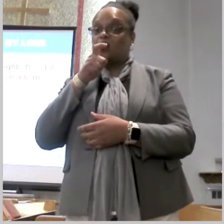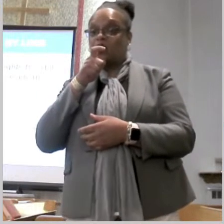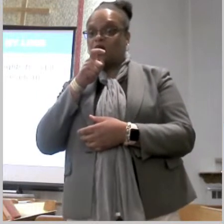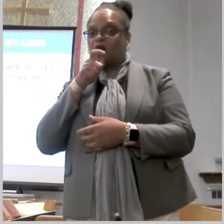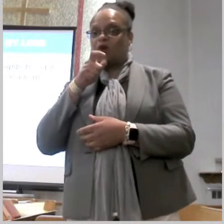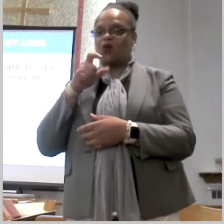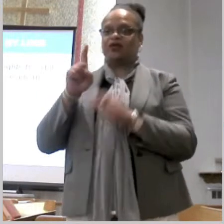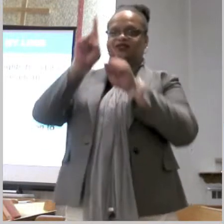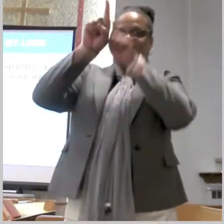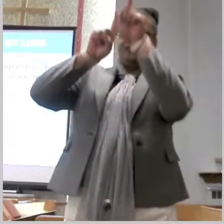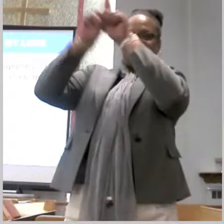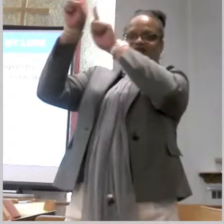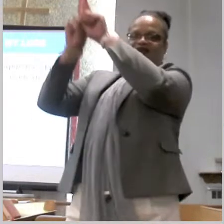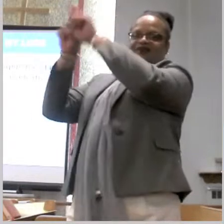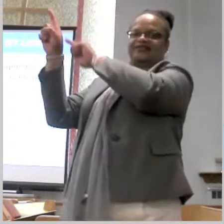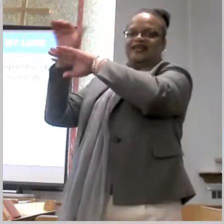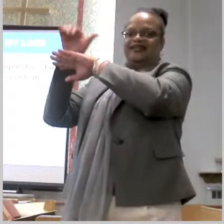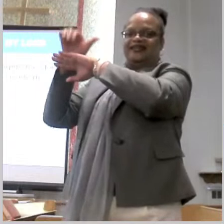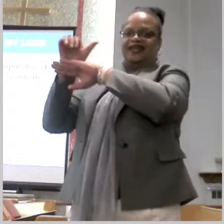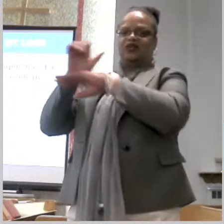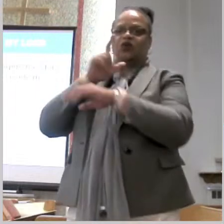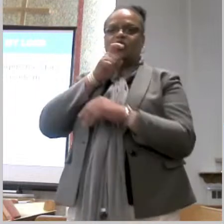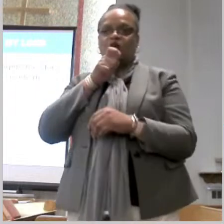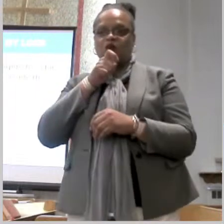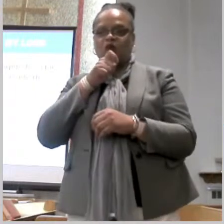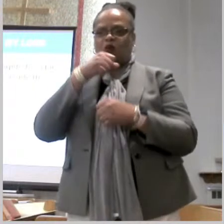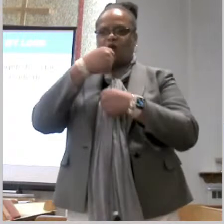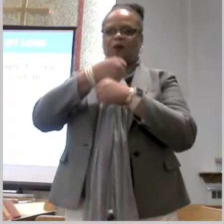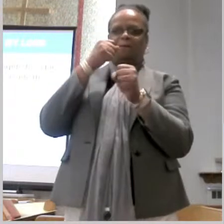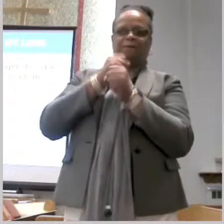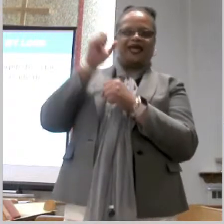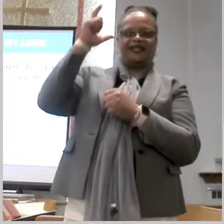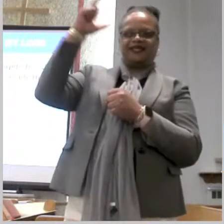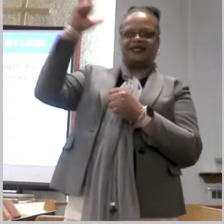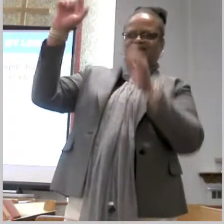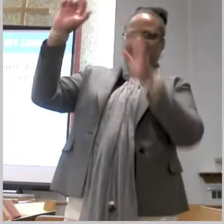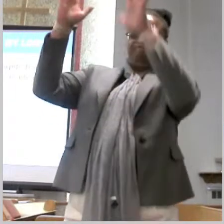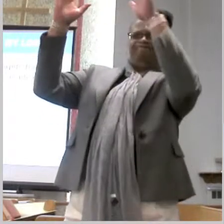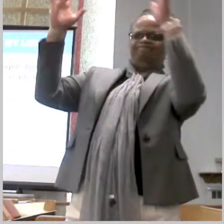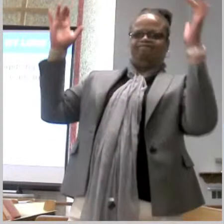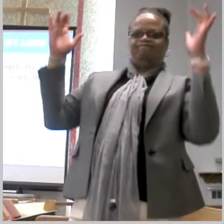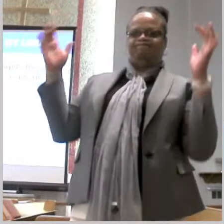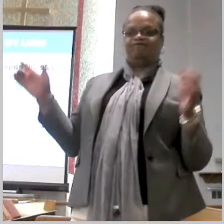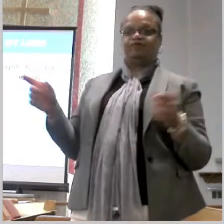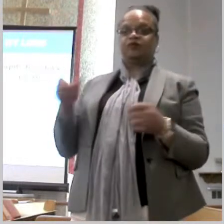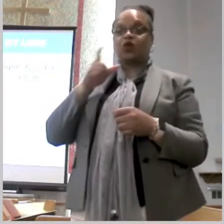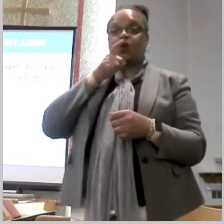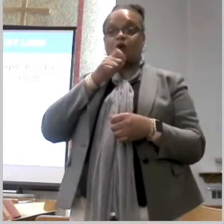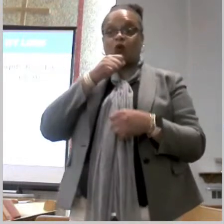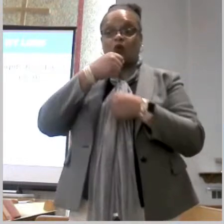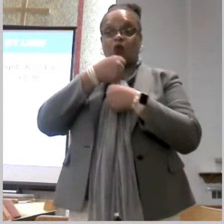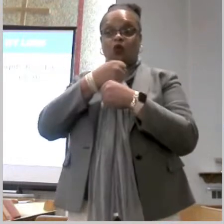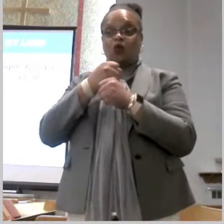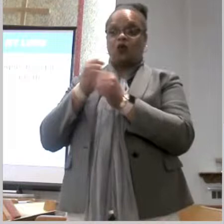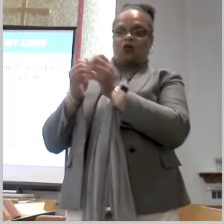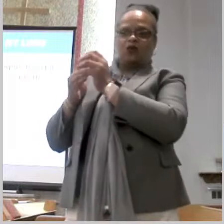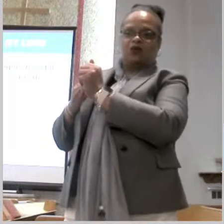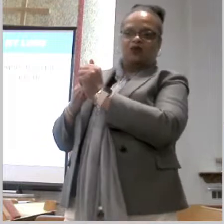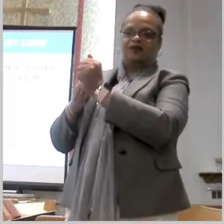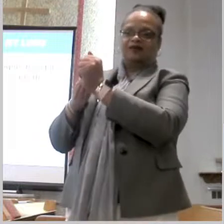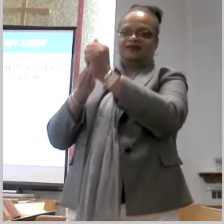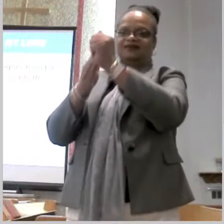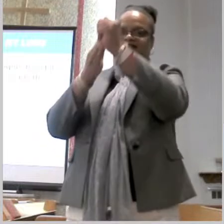who lights the stars at night. Tell me who made the sun so bright. Tell me